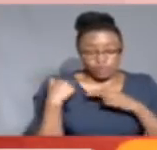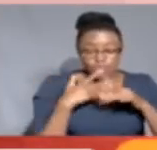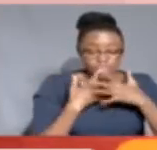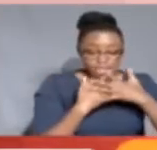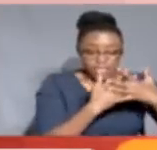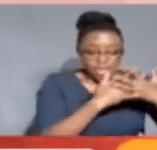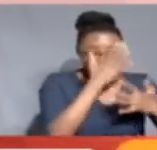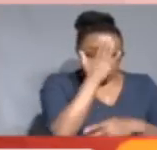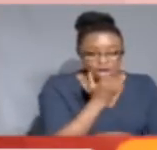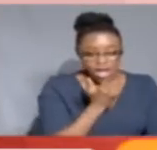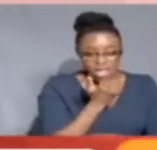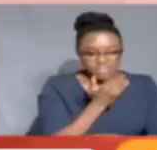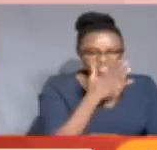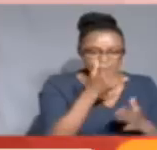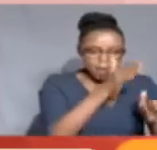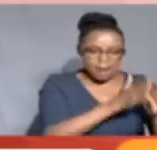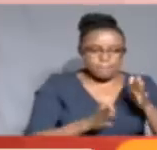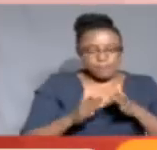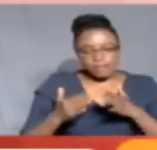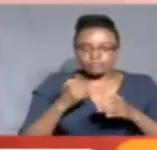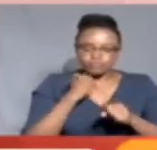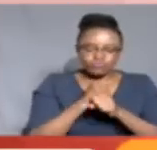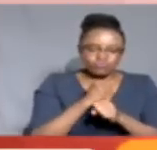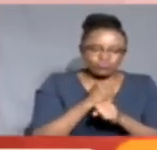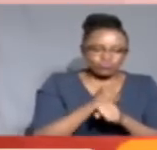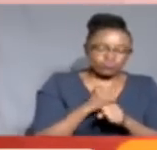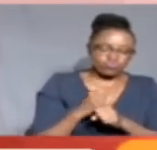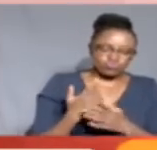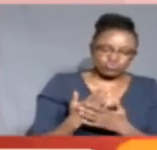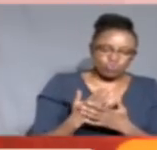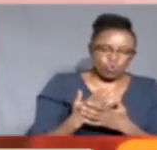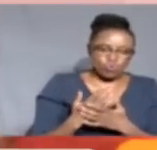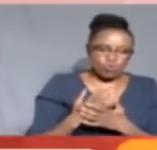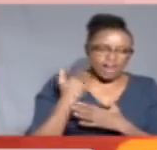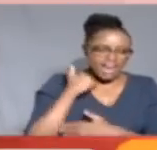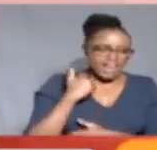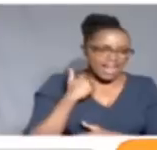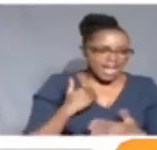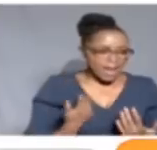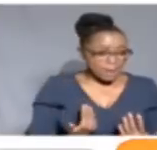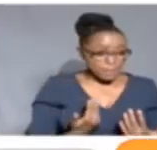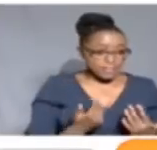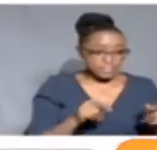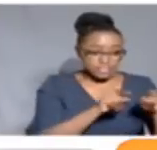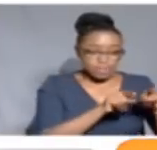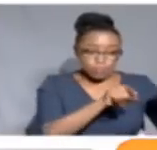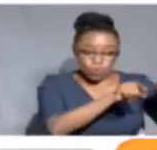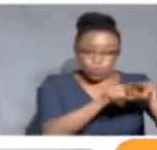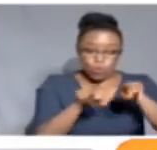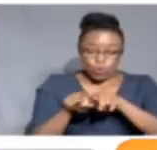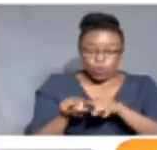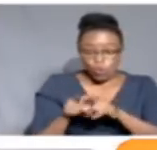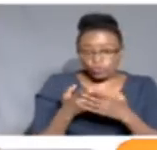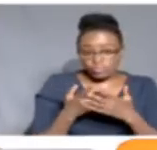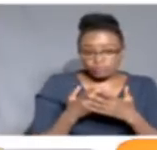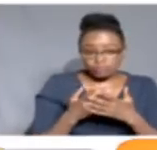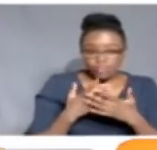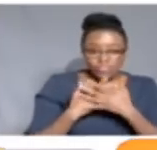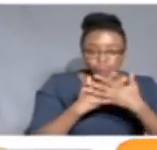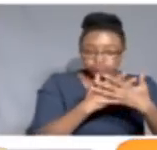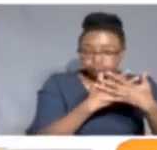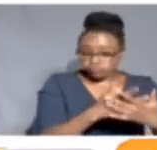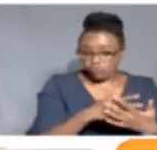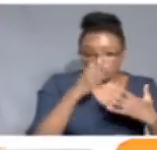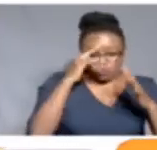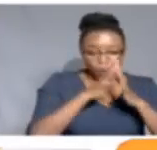arrested for planning to commit felony. Yeah, mm-hmm. the whatever. And they are also committed for